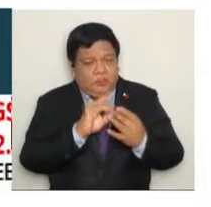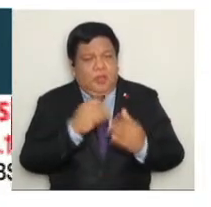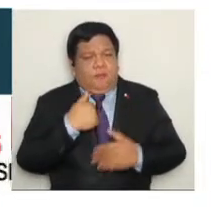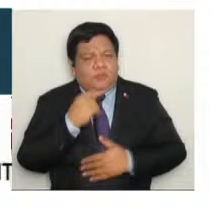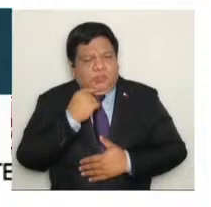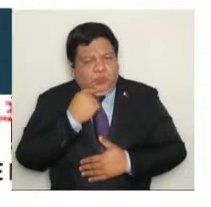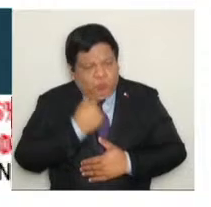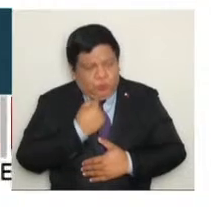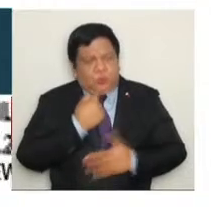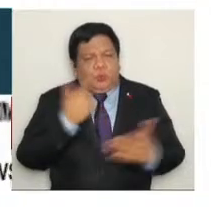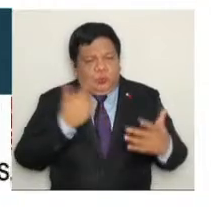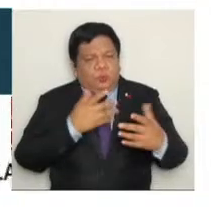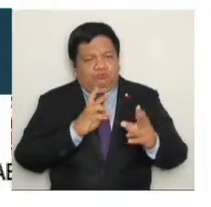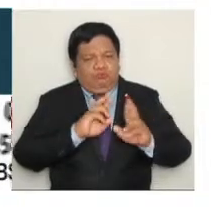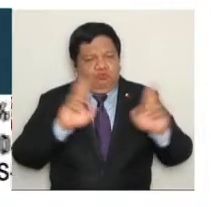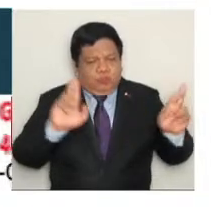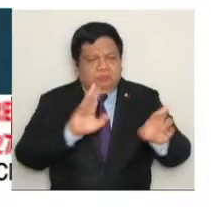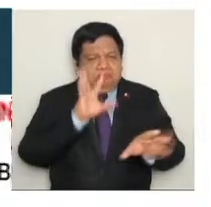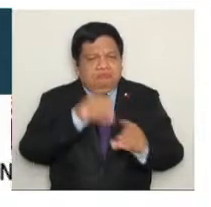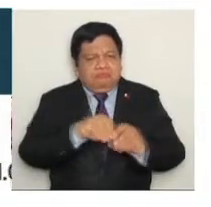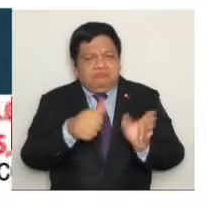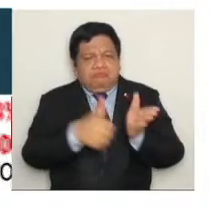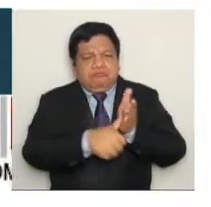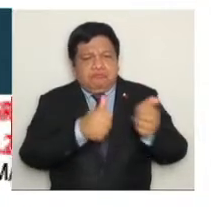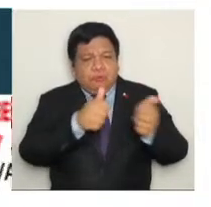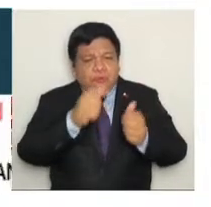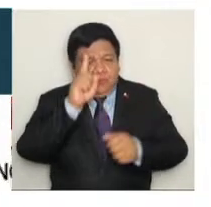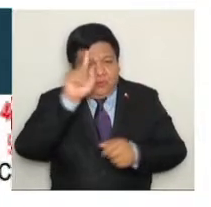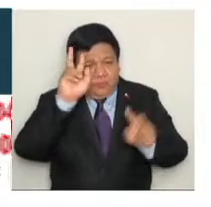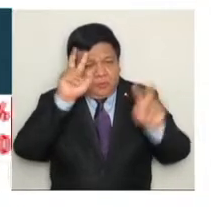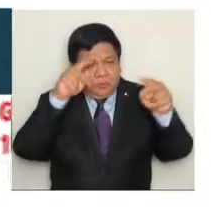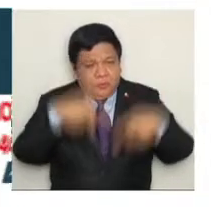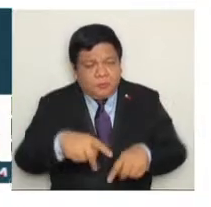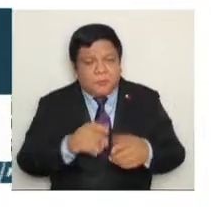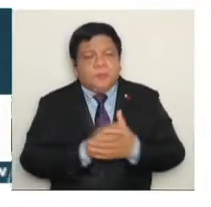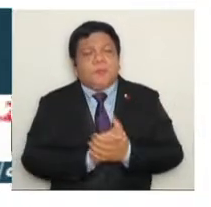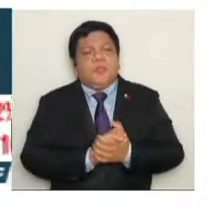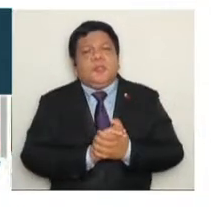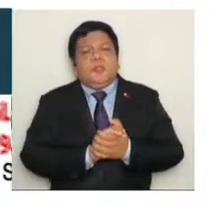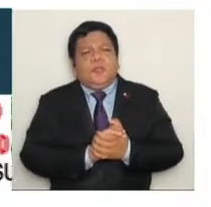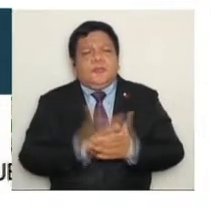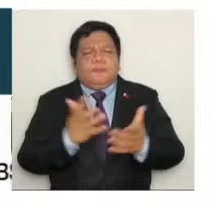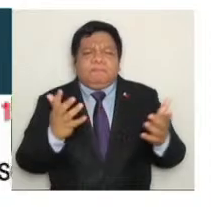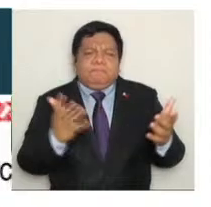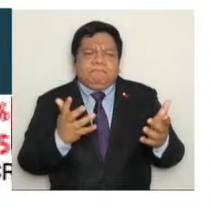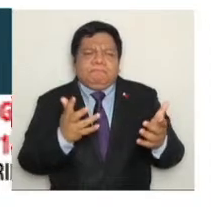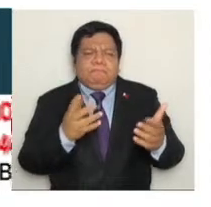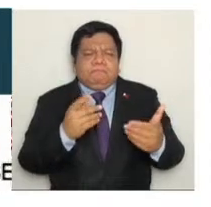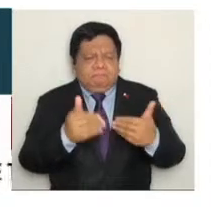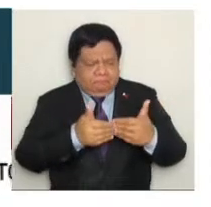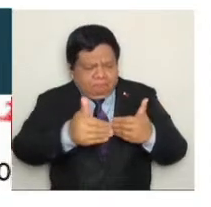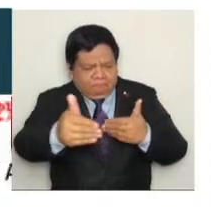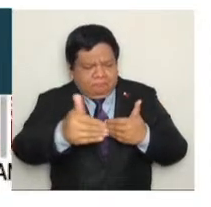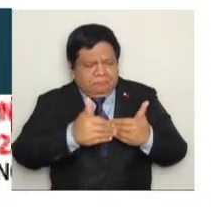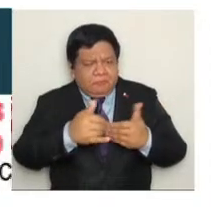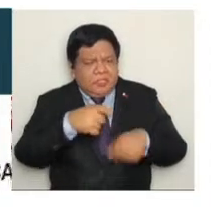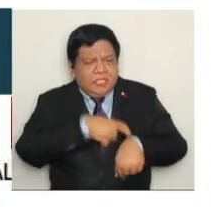considering running for VP next year with all the reasons that you mentioned. How much time is the president devoting on